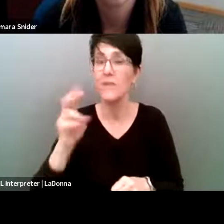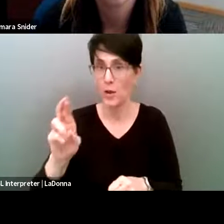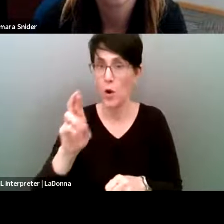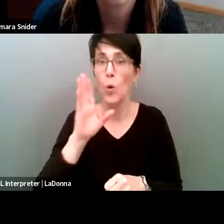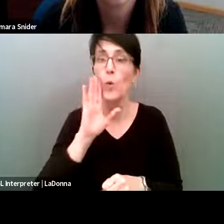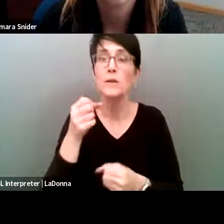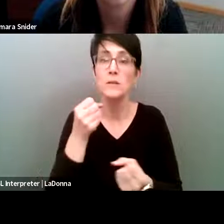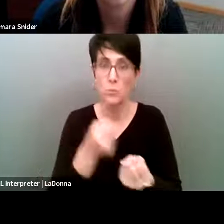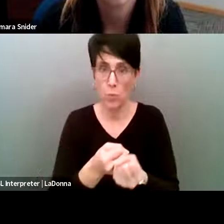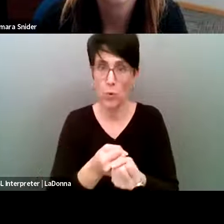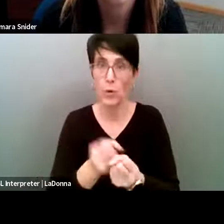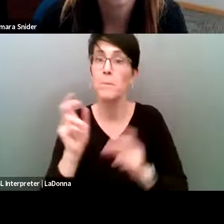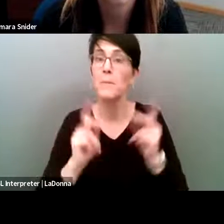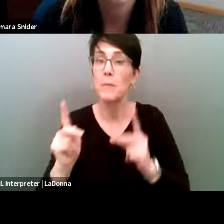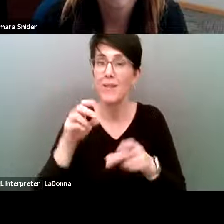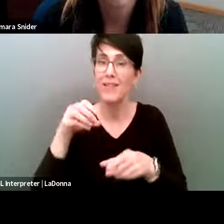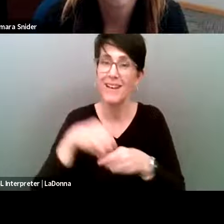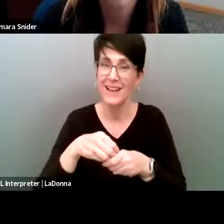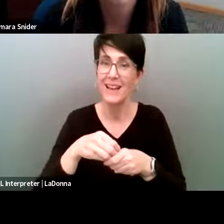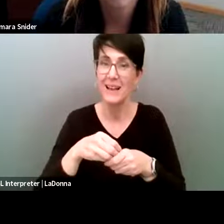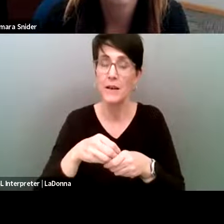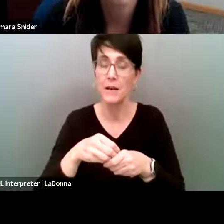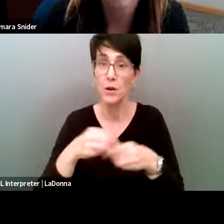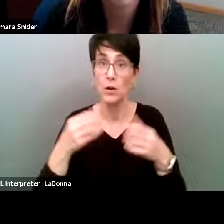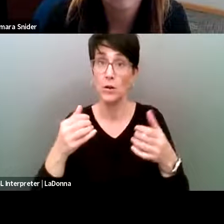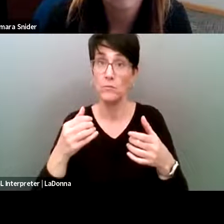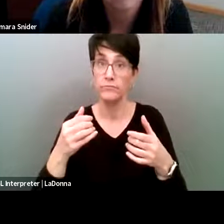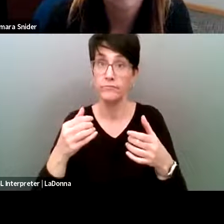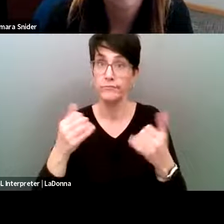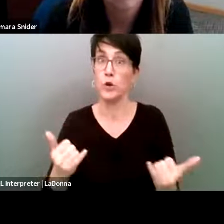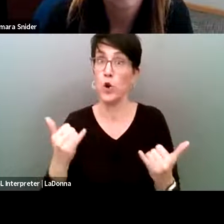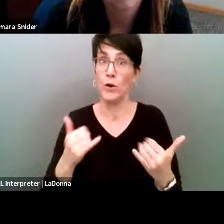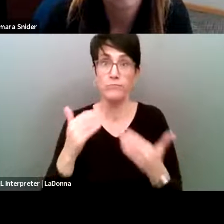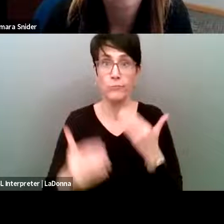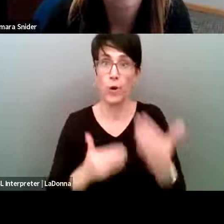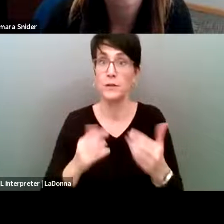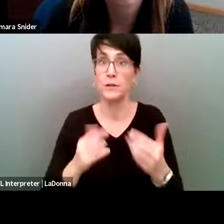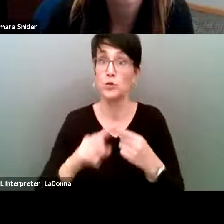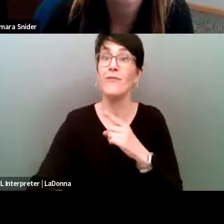placement to obtain jobs.